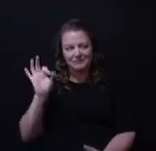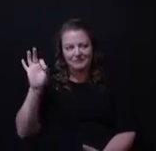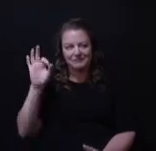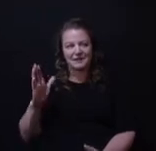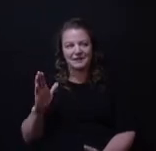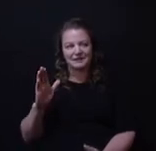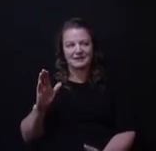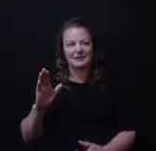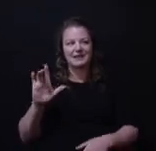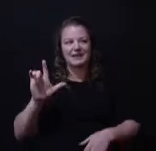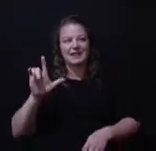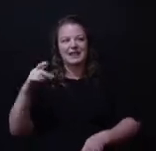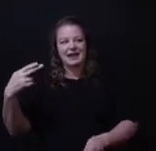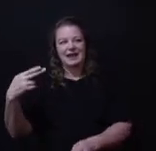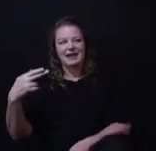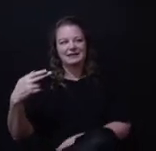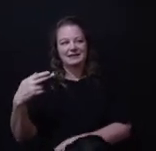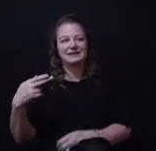I miss that guy.